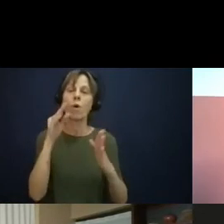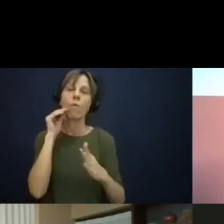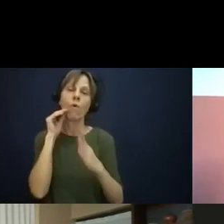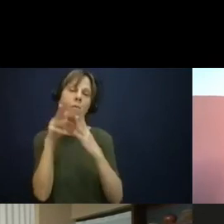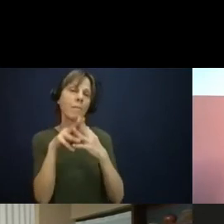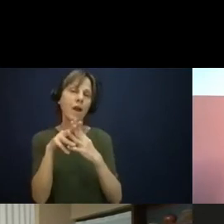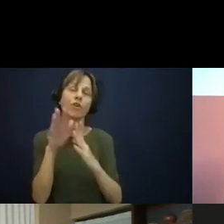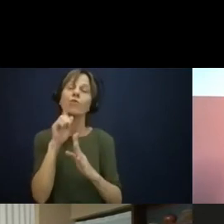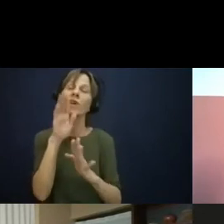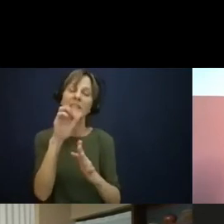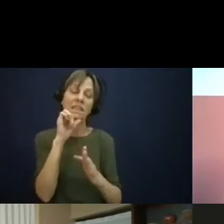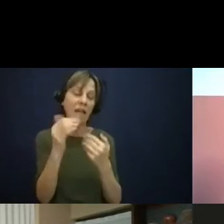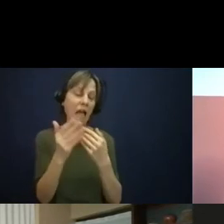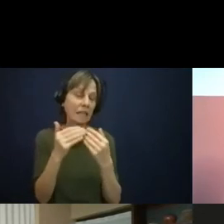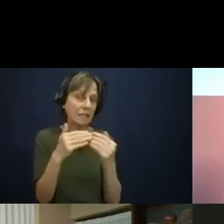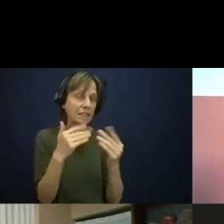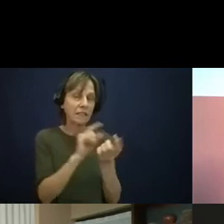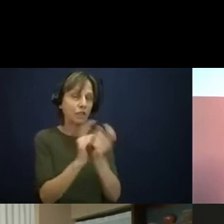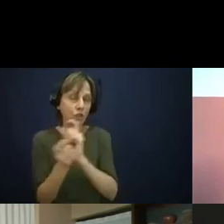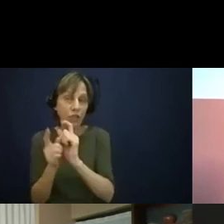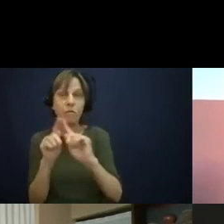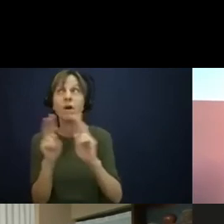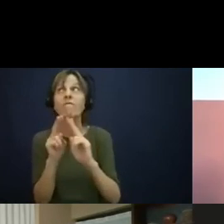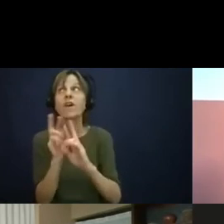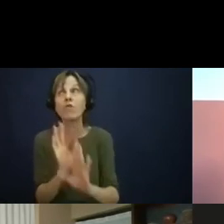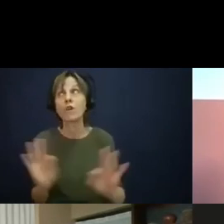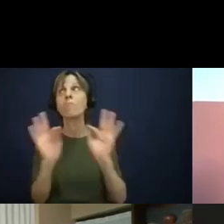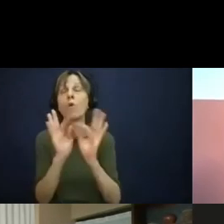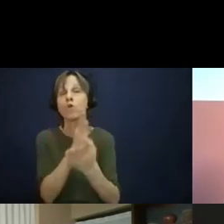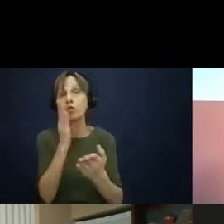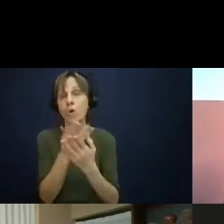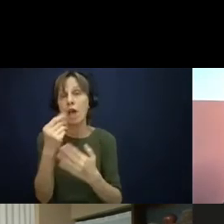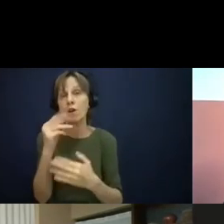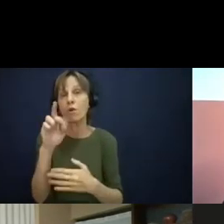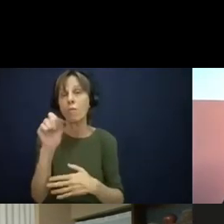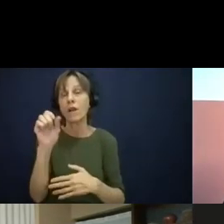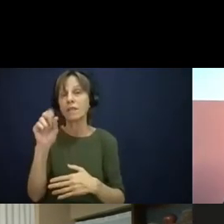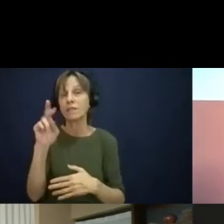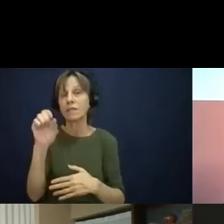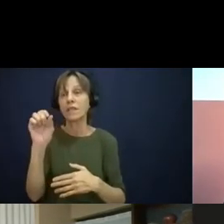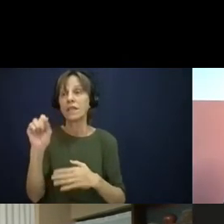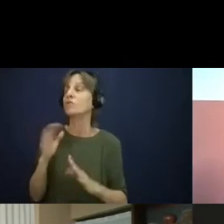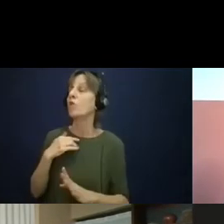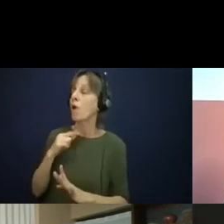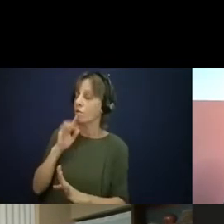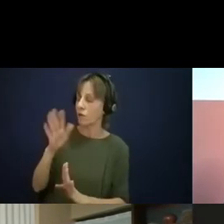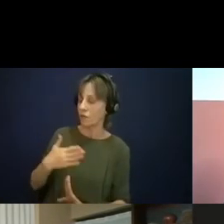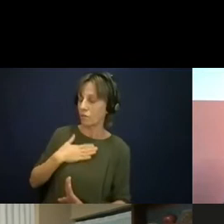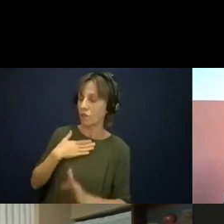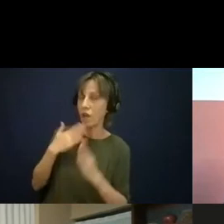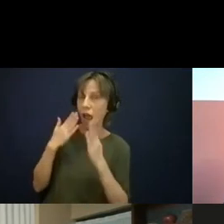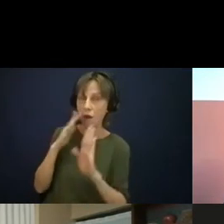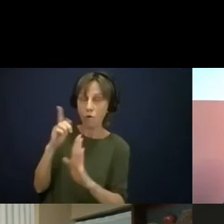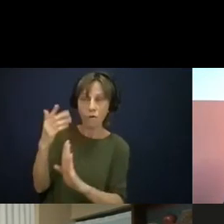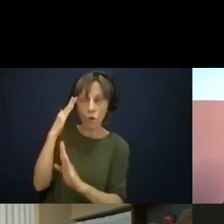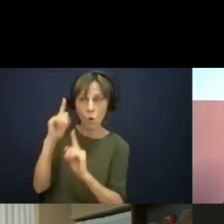important to the work that we're doing in ending homelessness. No, I really appreciate that, Marcel. I don't know if you're aware, but you are off camera. We can keep you off camera if you